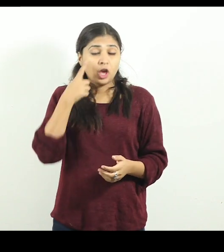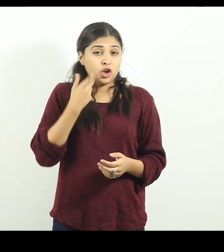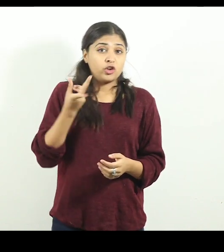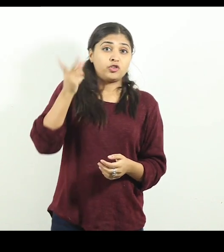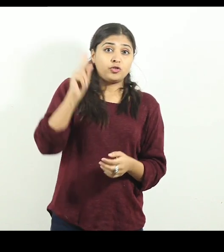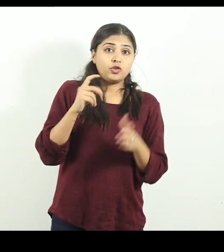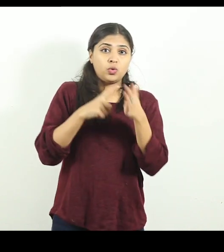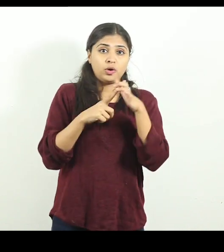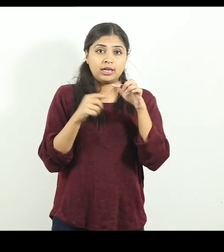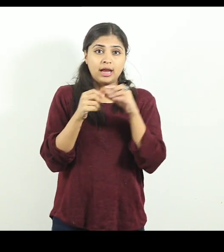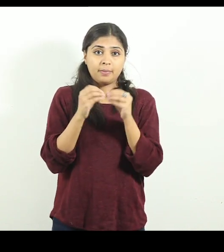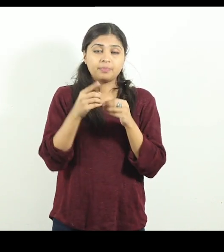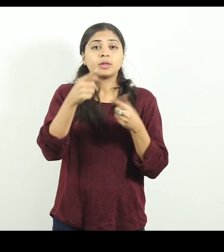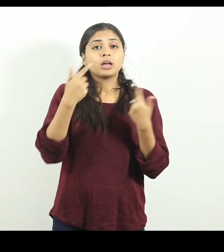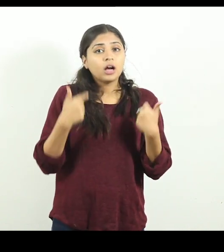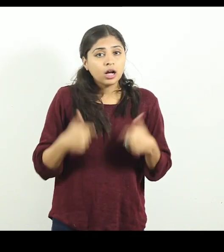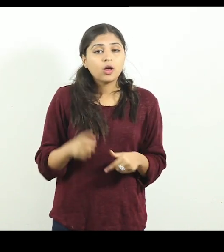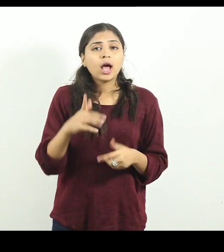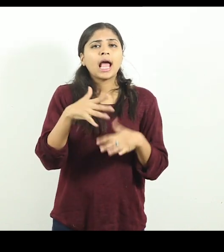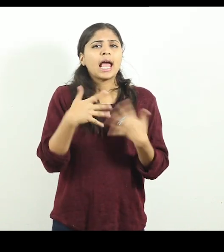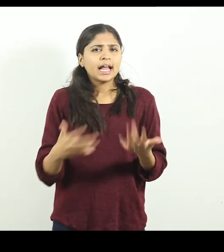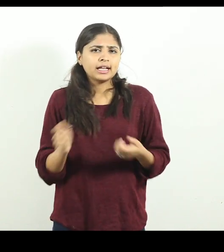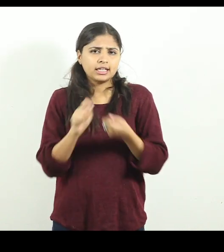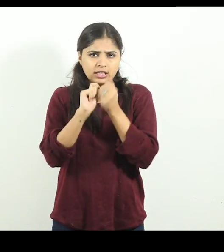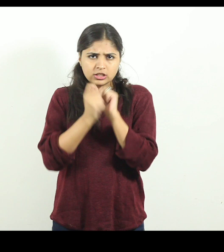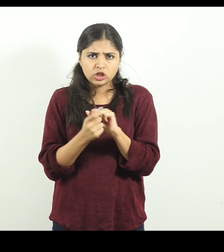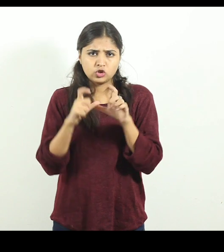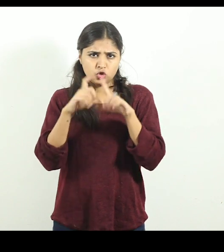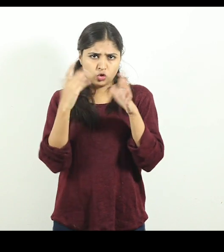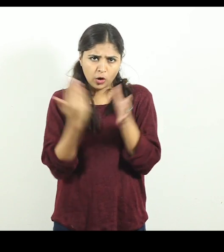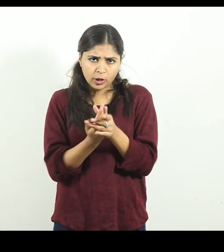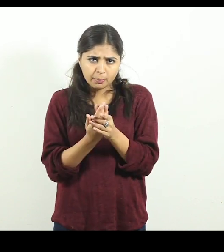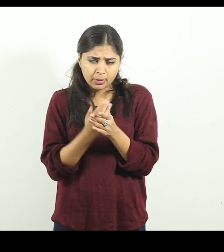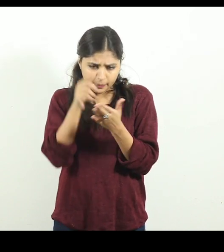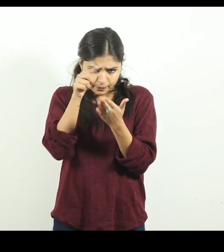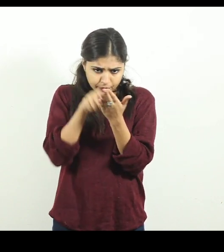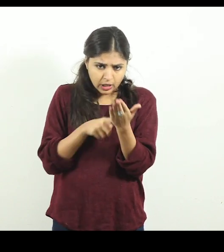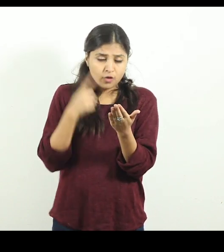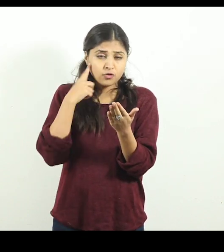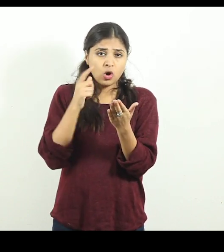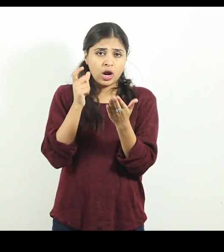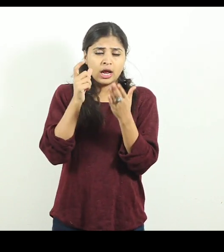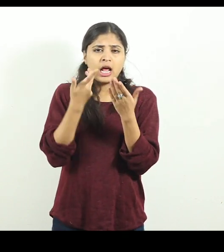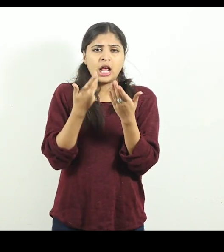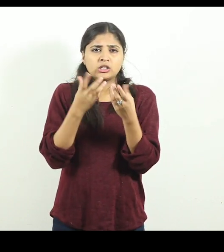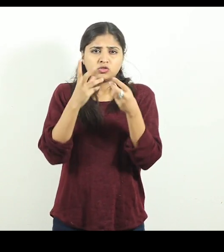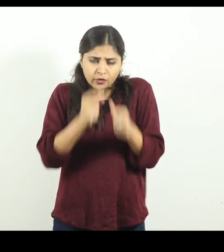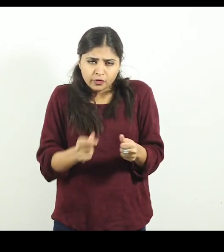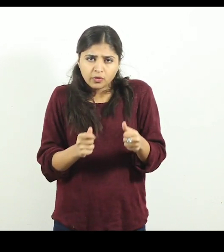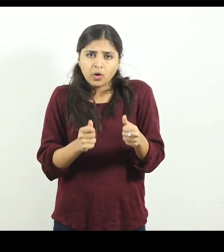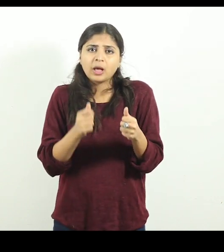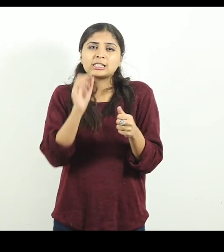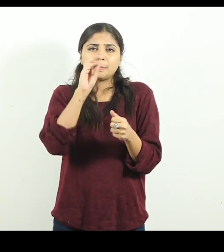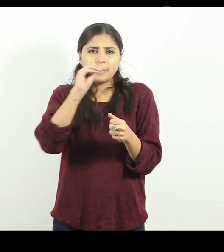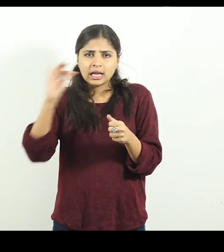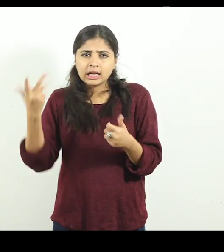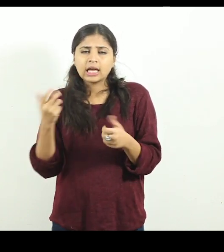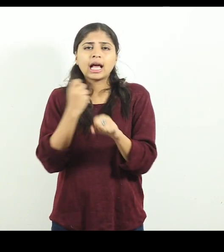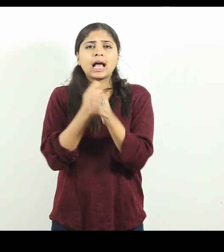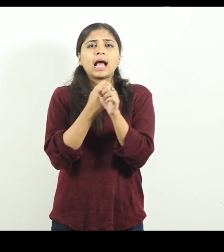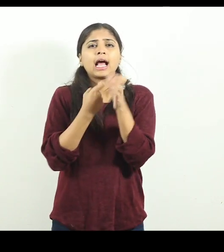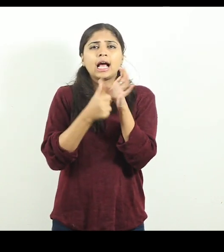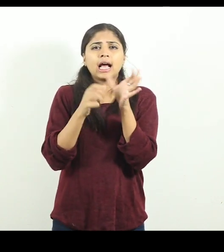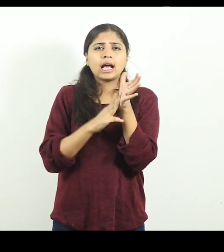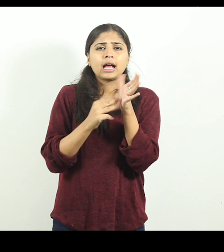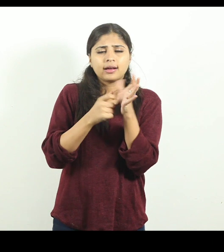Review tab. This tab allows you to make any changes to your document to address spelling and grammar issues.